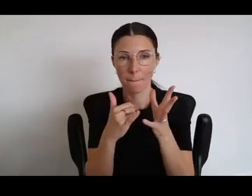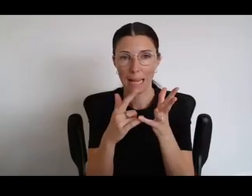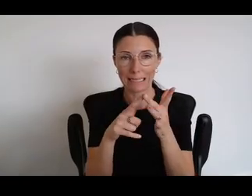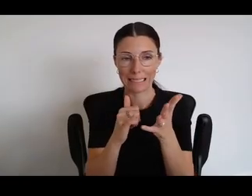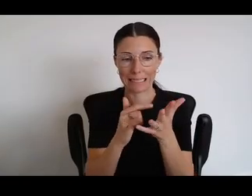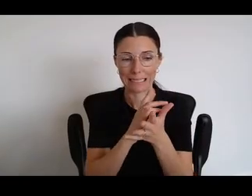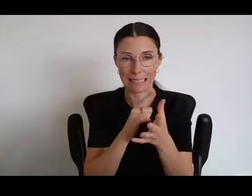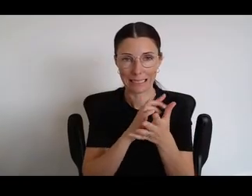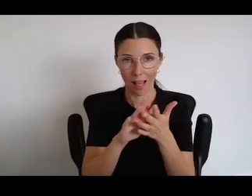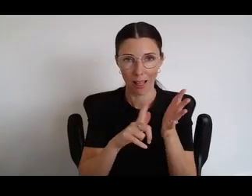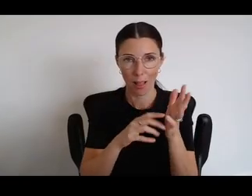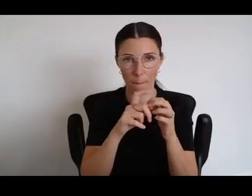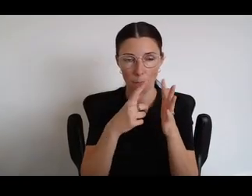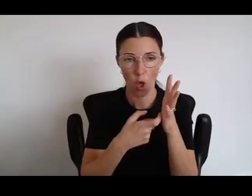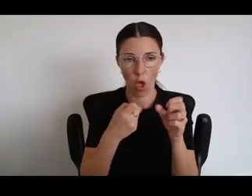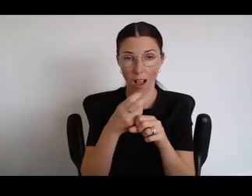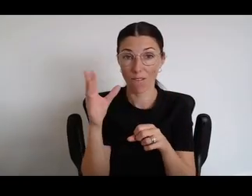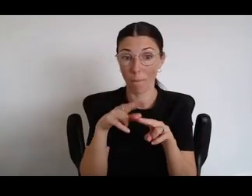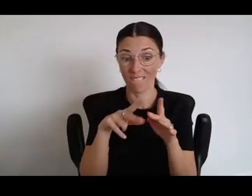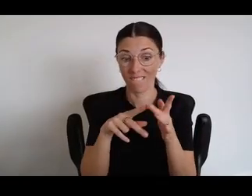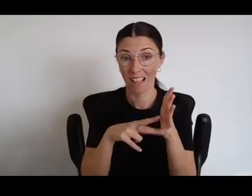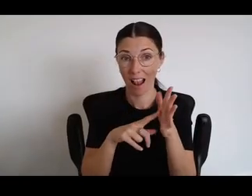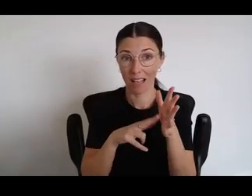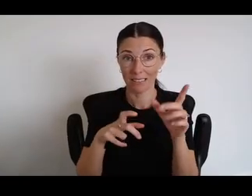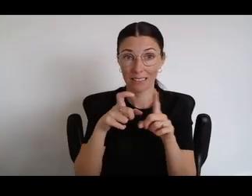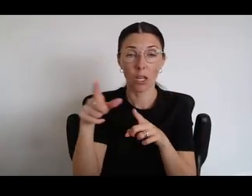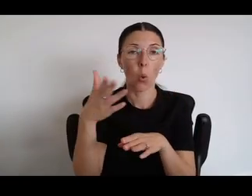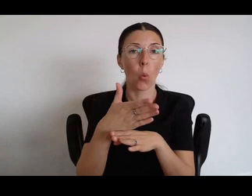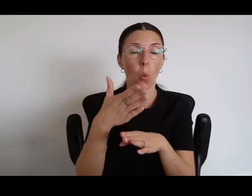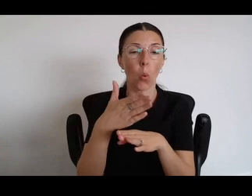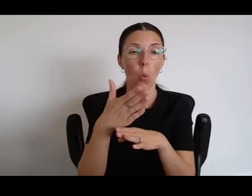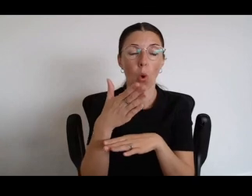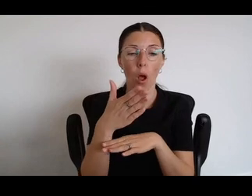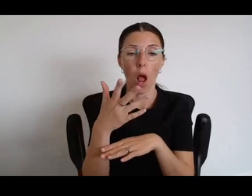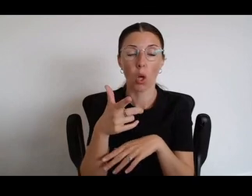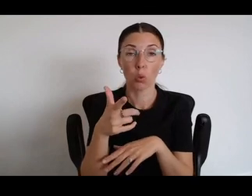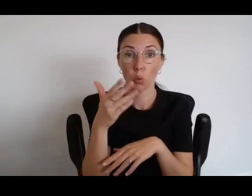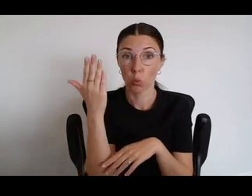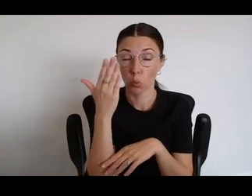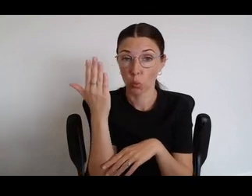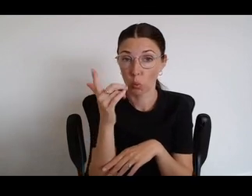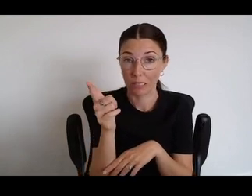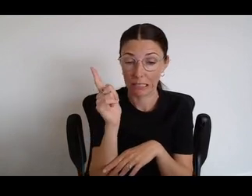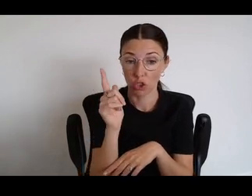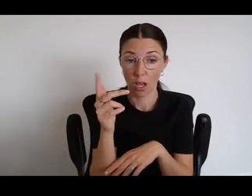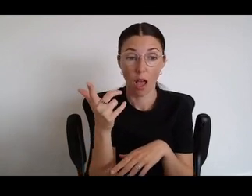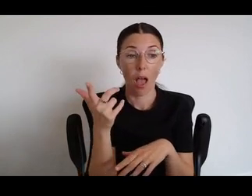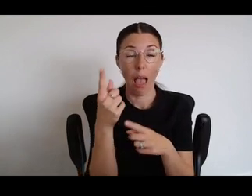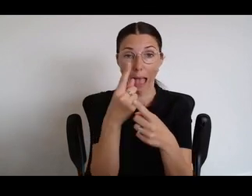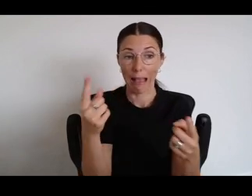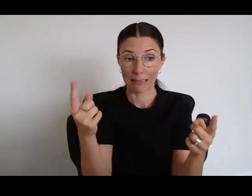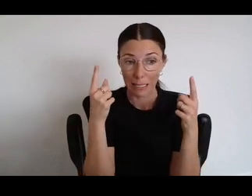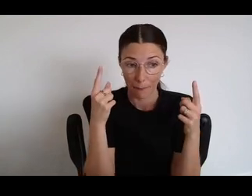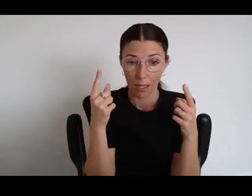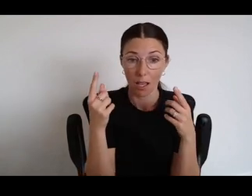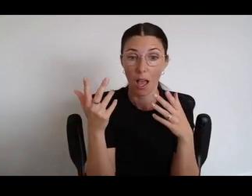educator, teacher and author who has worked as a school teacher, teacher-educator, academic and policymaker in Finland.